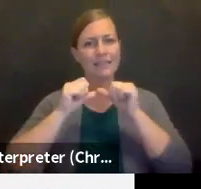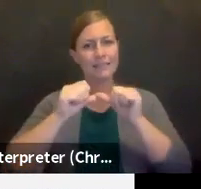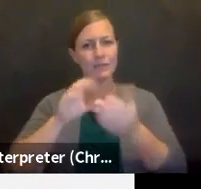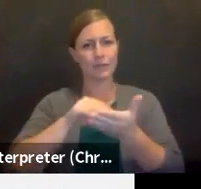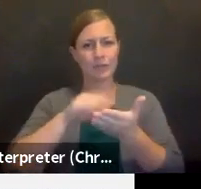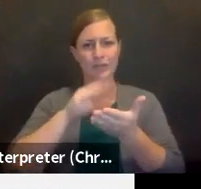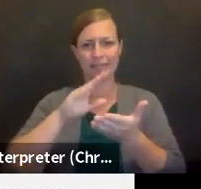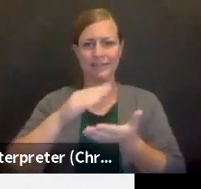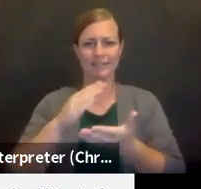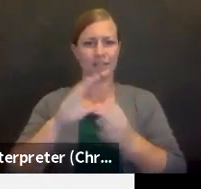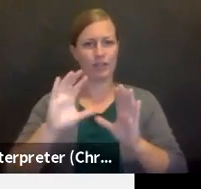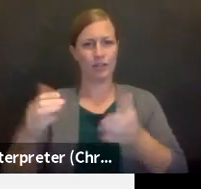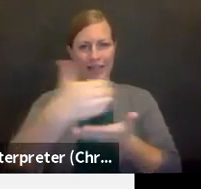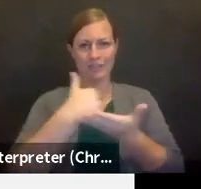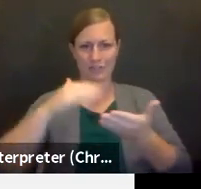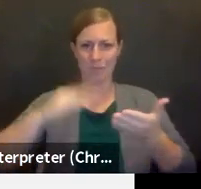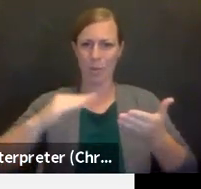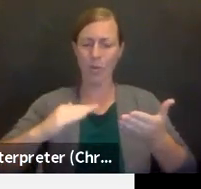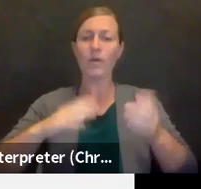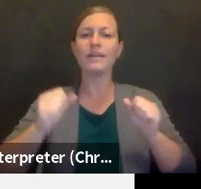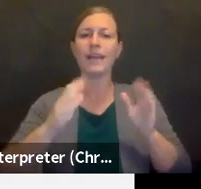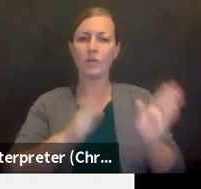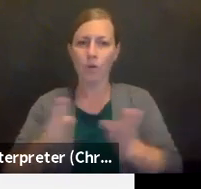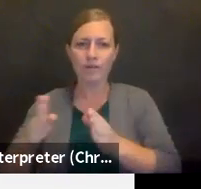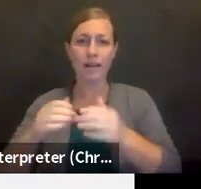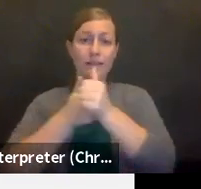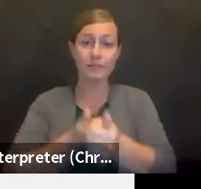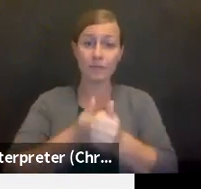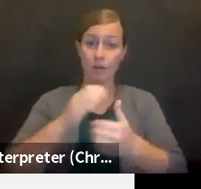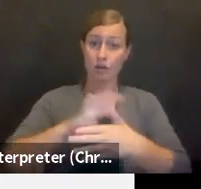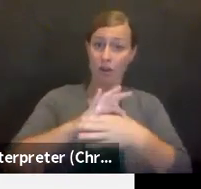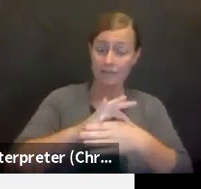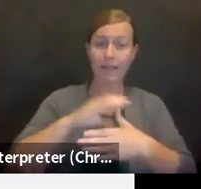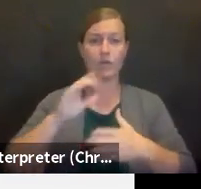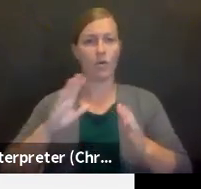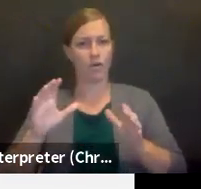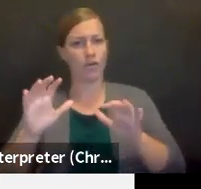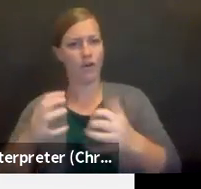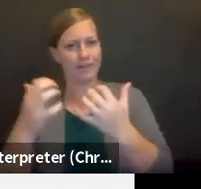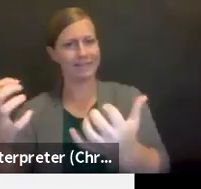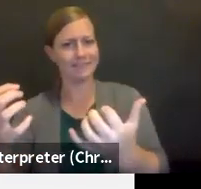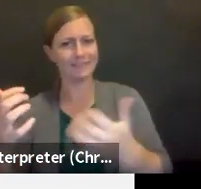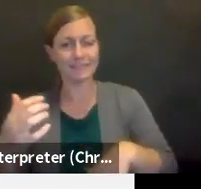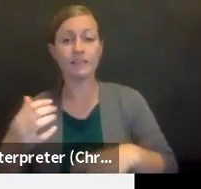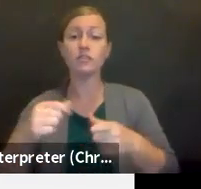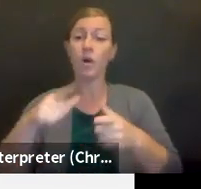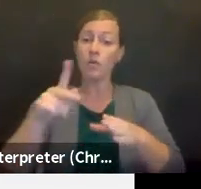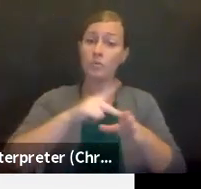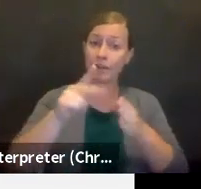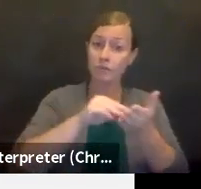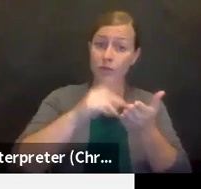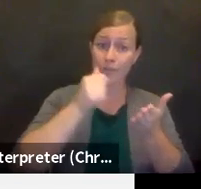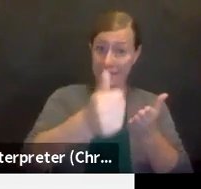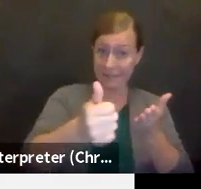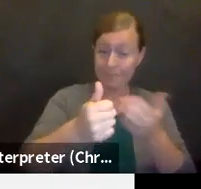it by content or you can organize it by audience. So professional learning for you, resources for